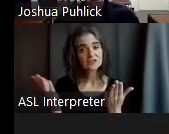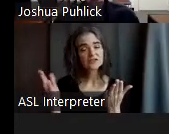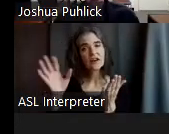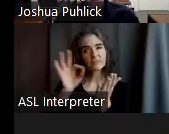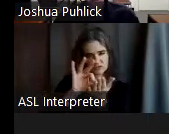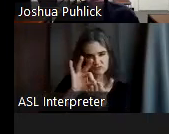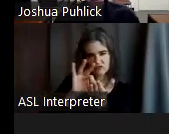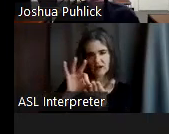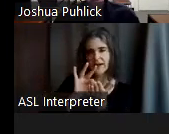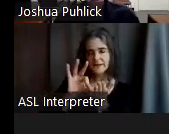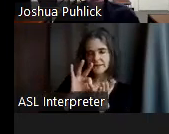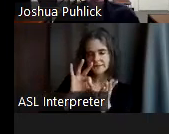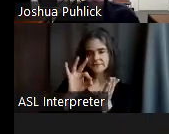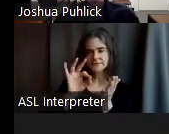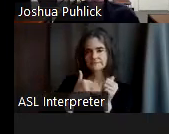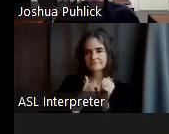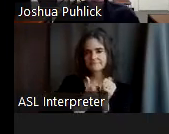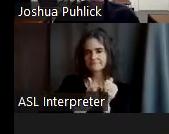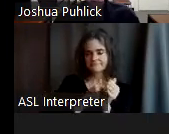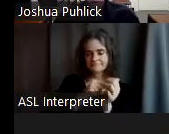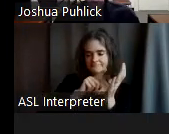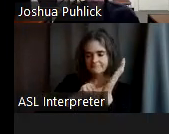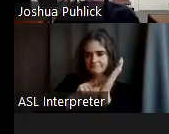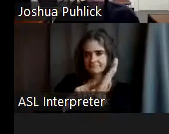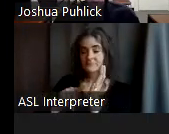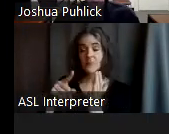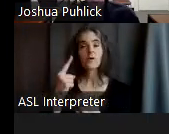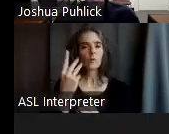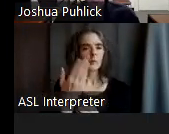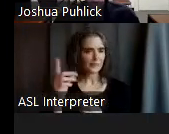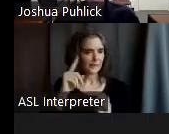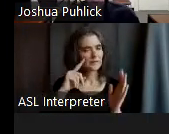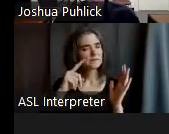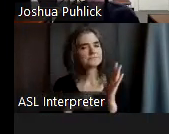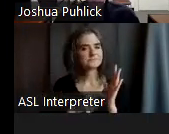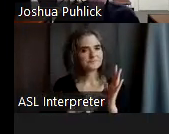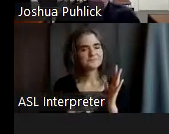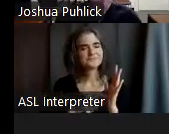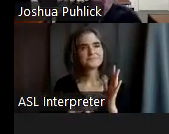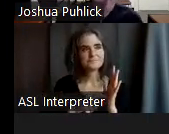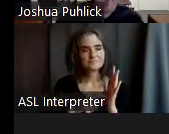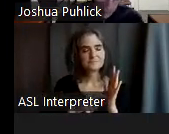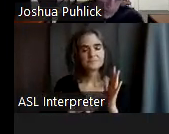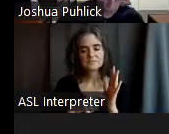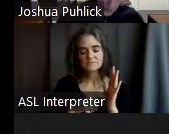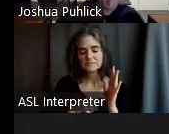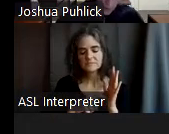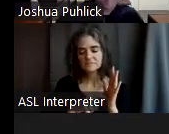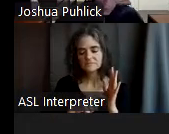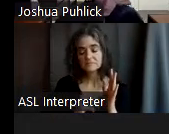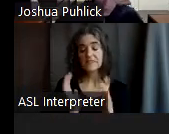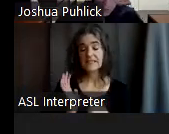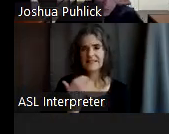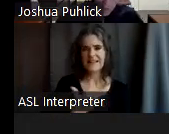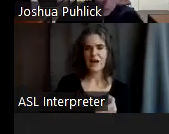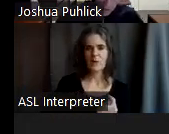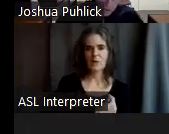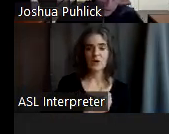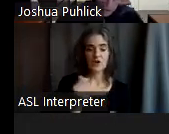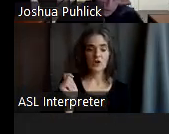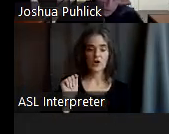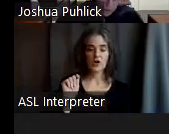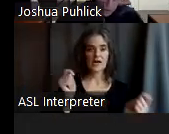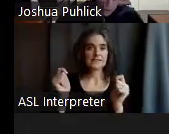tracking, and one thing that we've noted in our adaptive approaches is